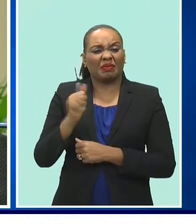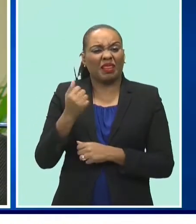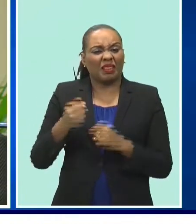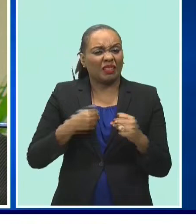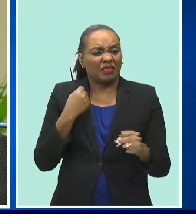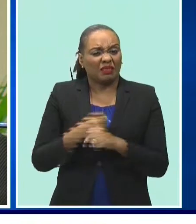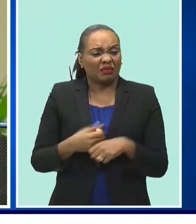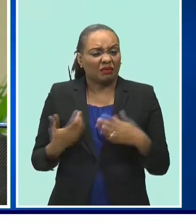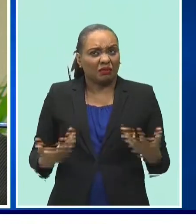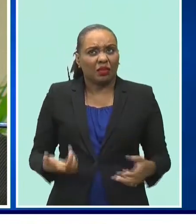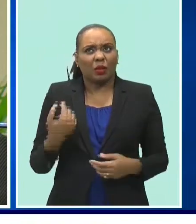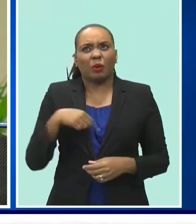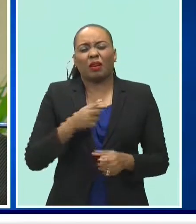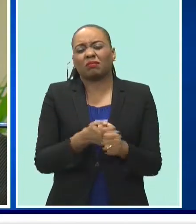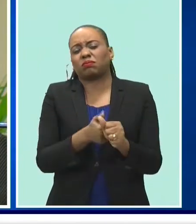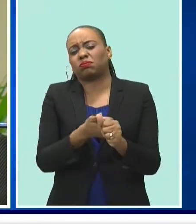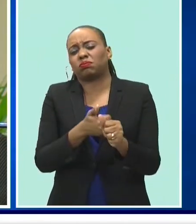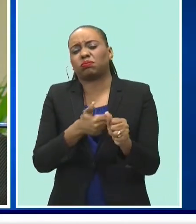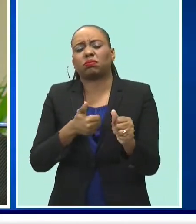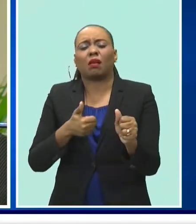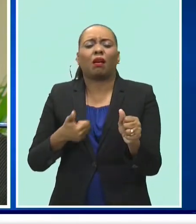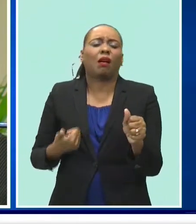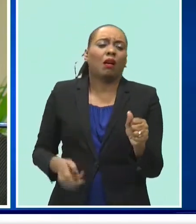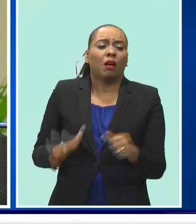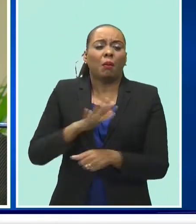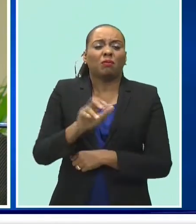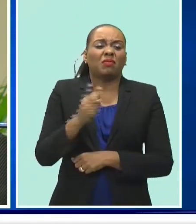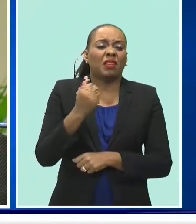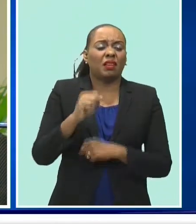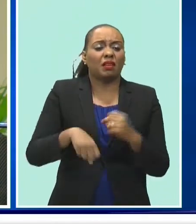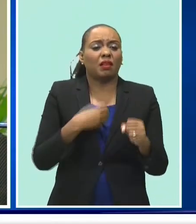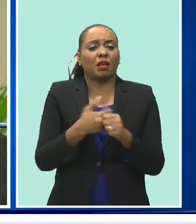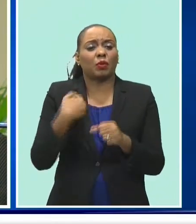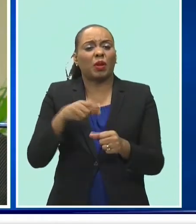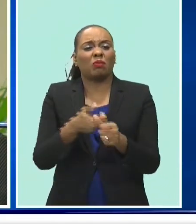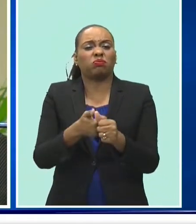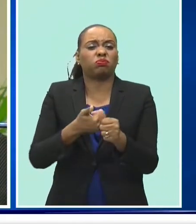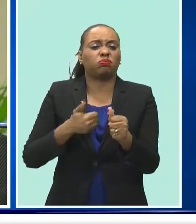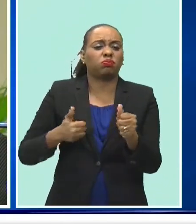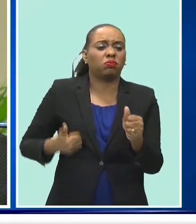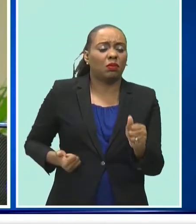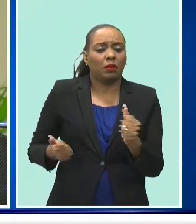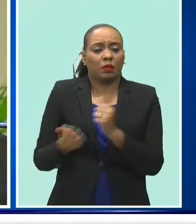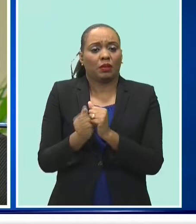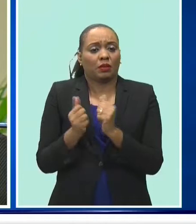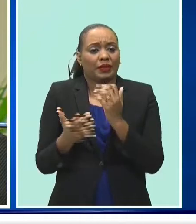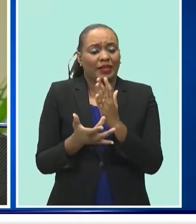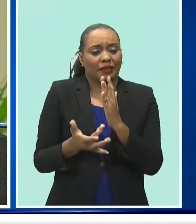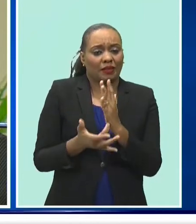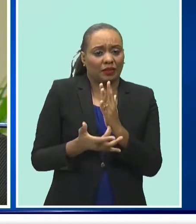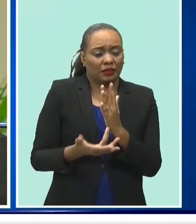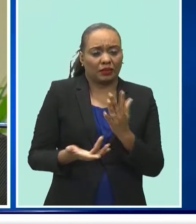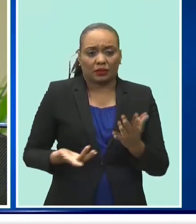years. We are behind. We are a decade behind when it comes to technology.